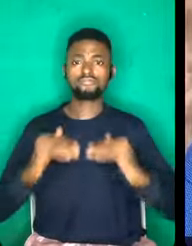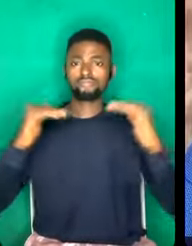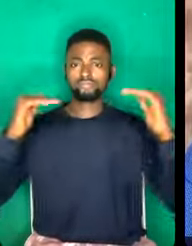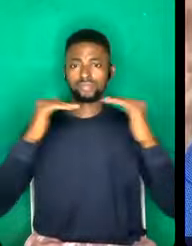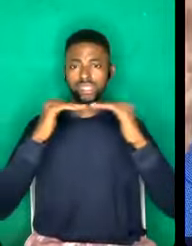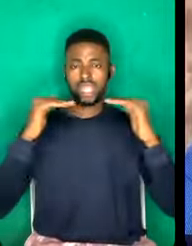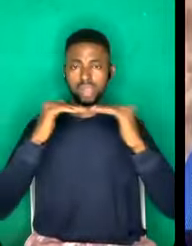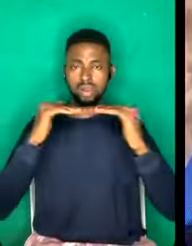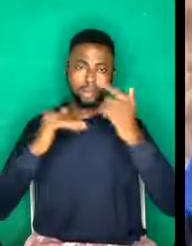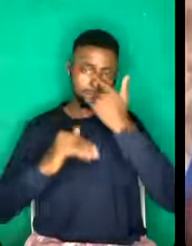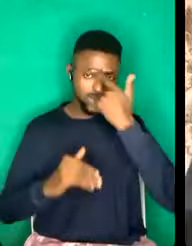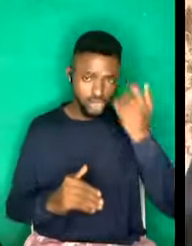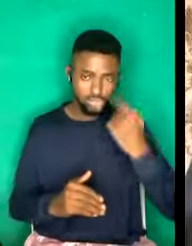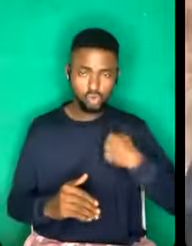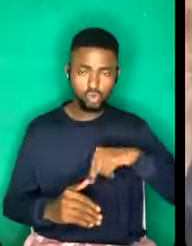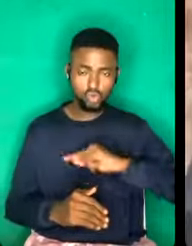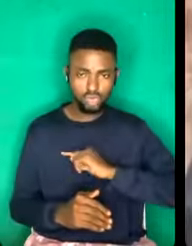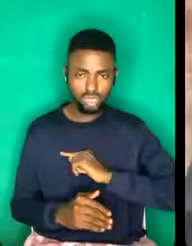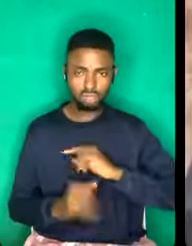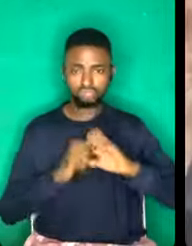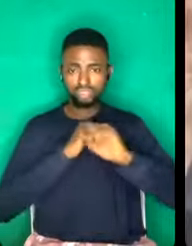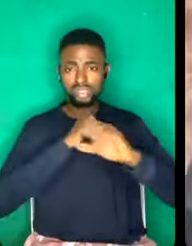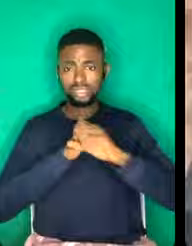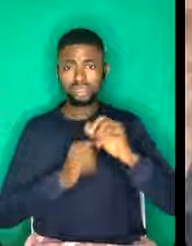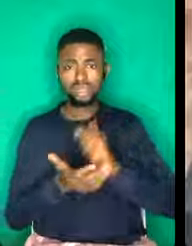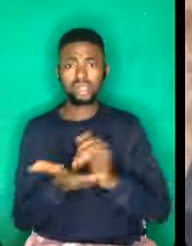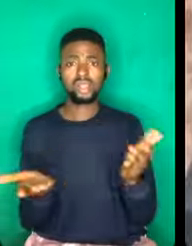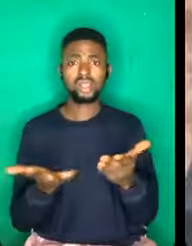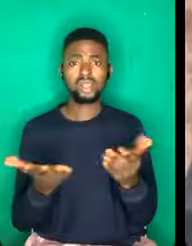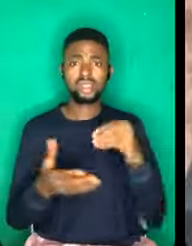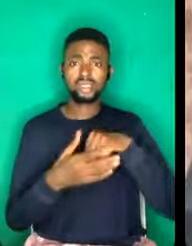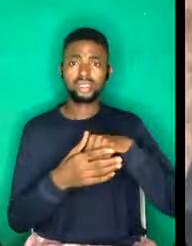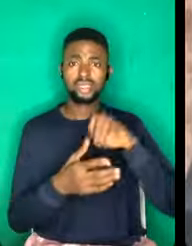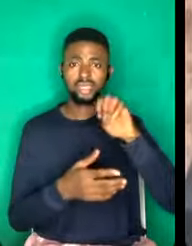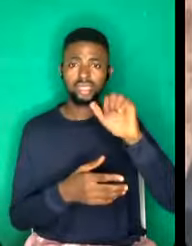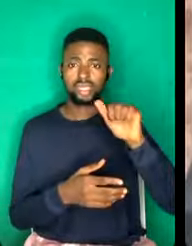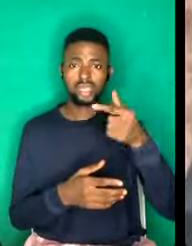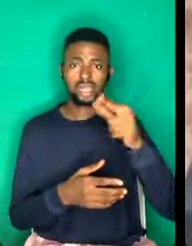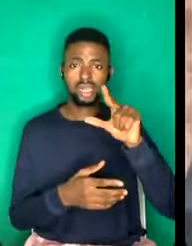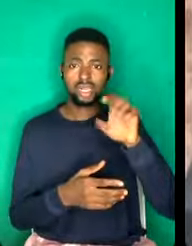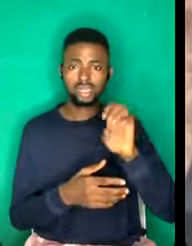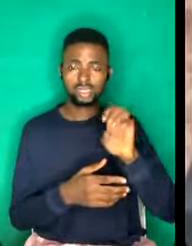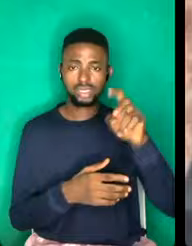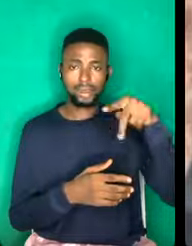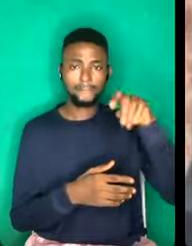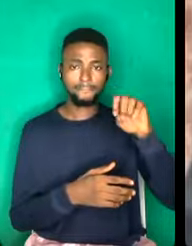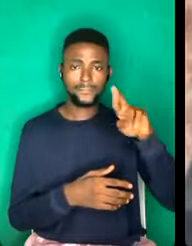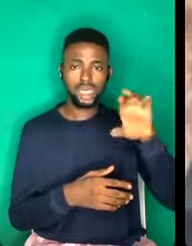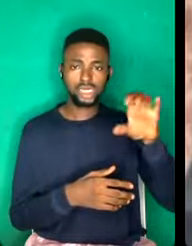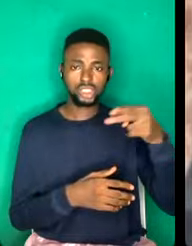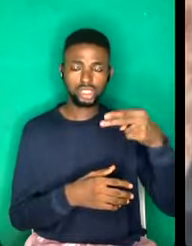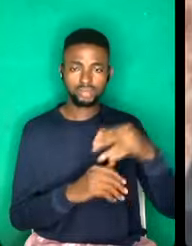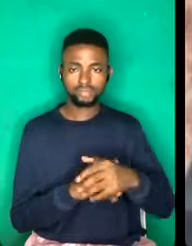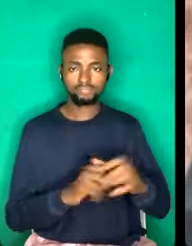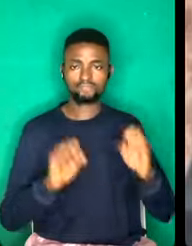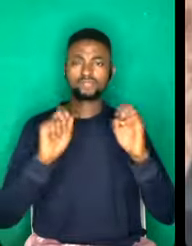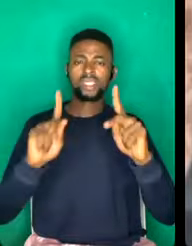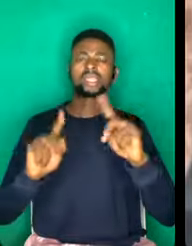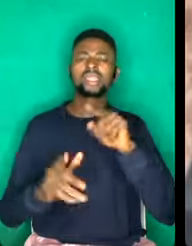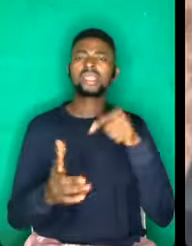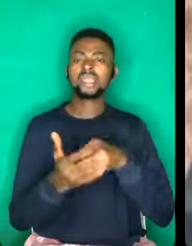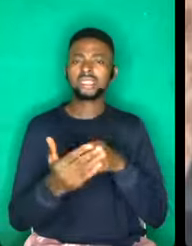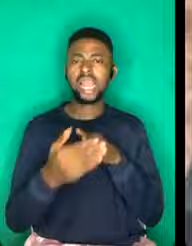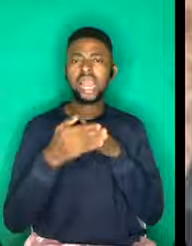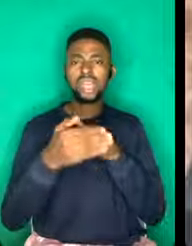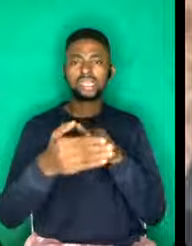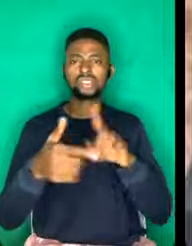take it from the lens of diversity, inclusion, adventure, and also lifestyle. And this brings me to the next